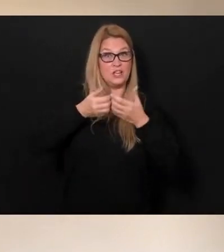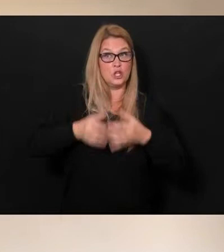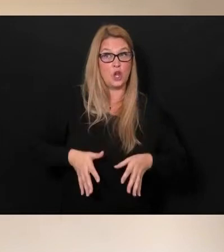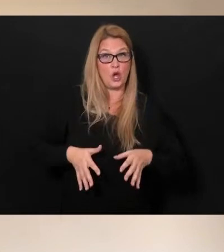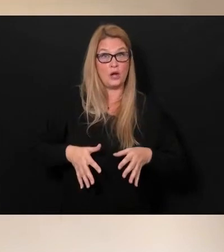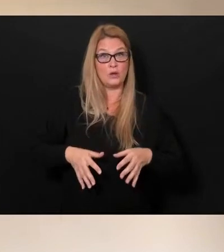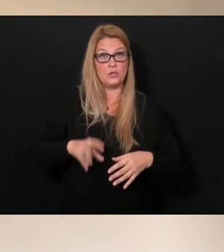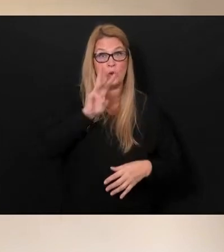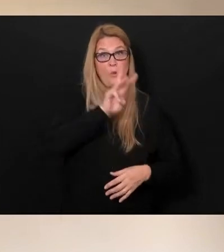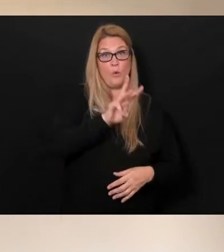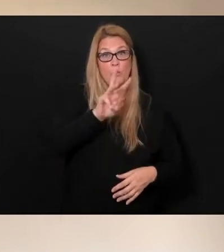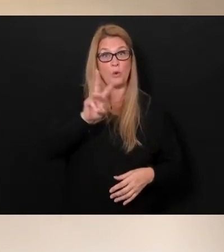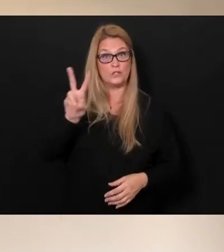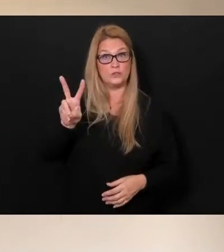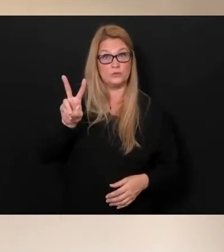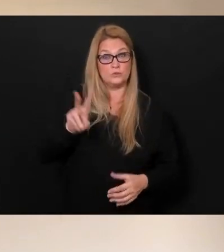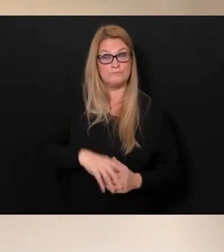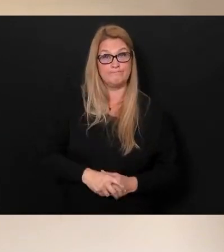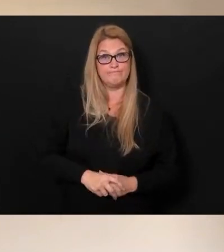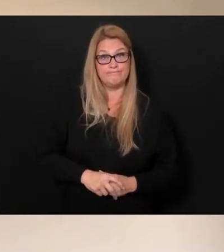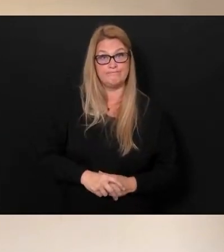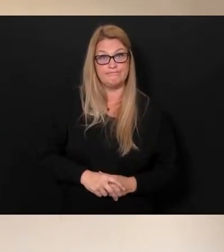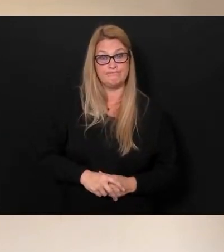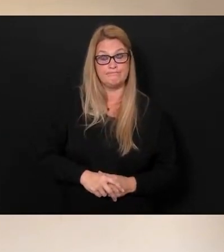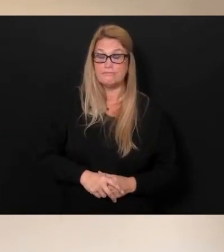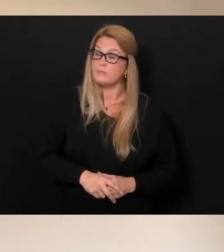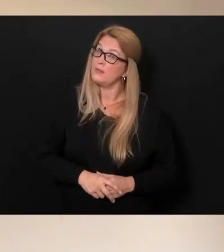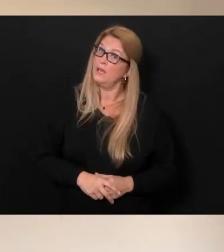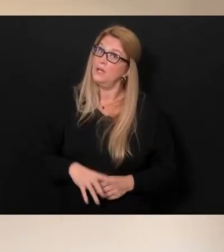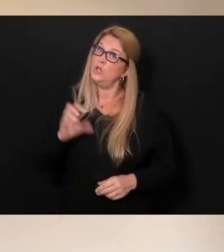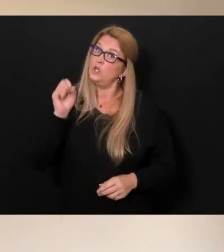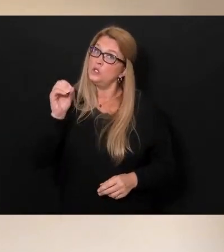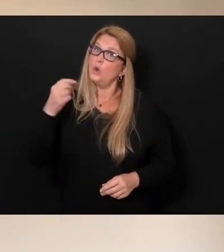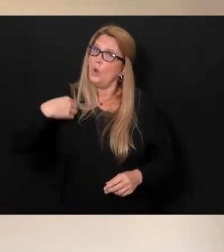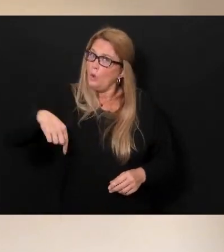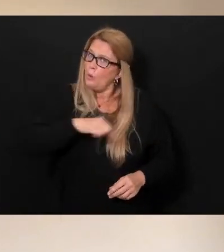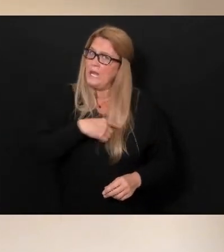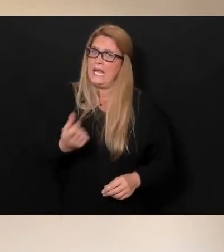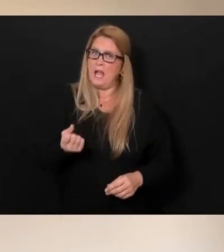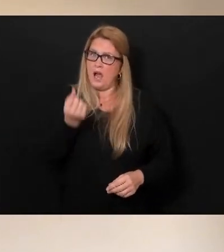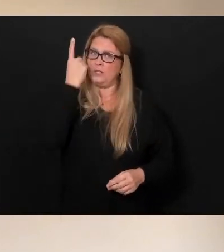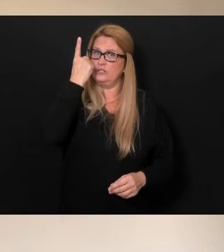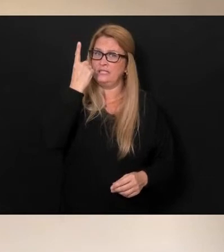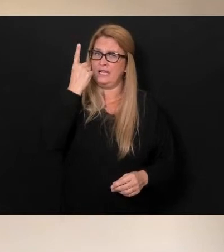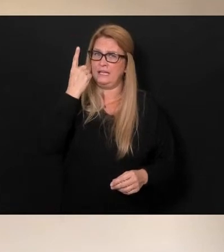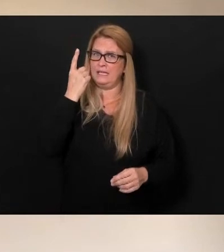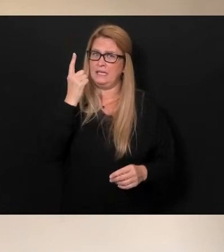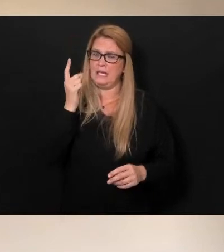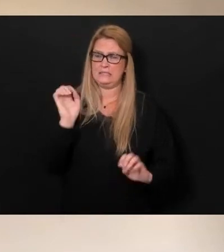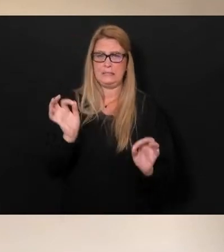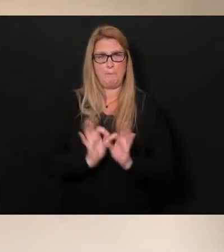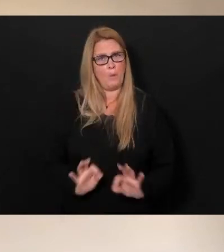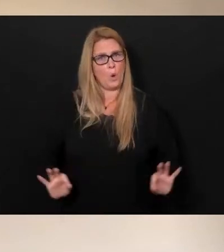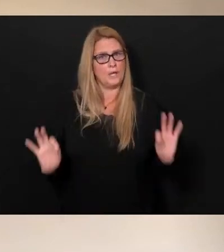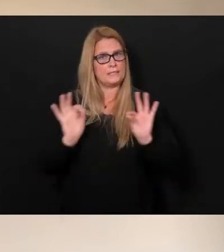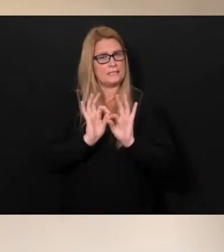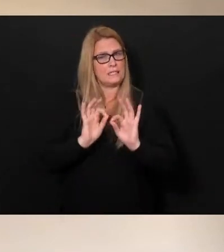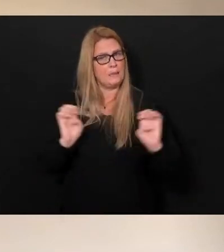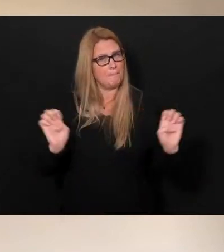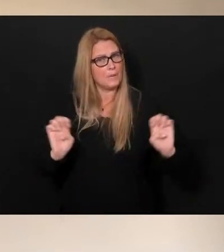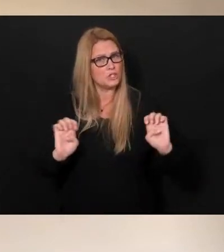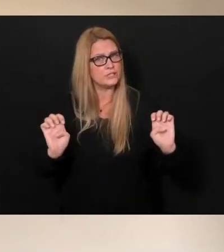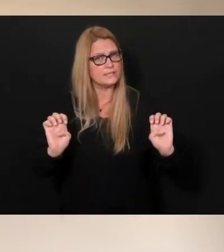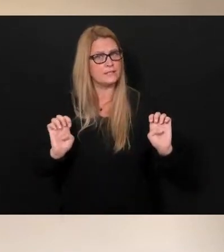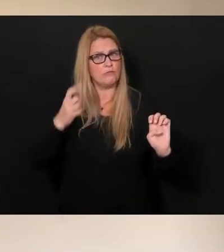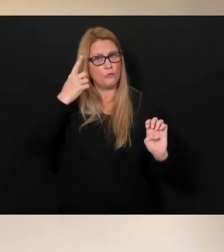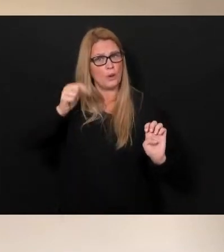of World War II. So we understand the sense of urgency. And the governor continues to press